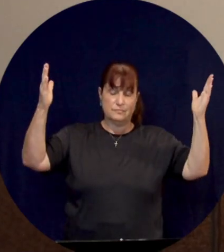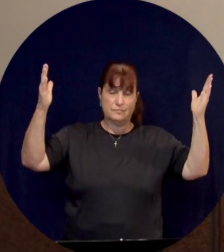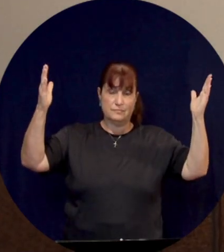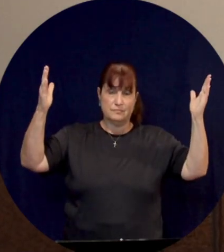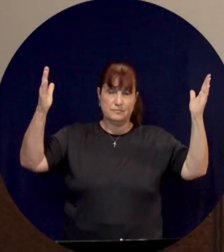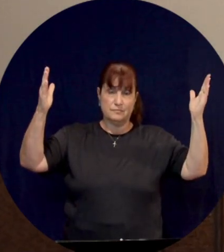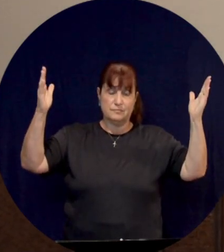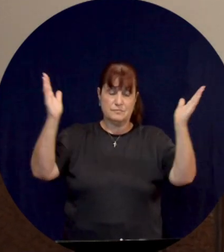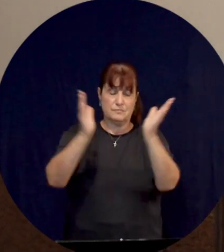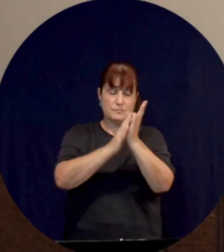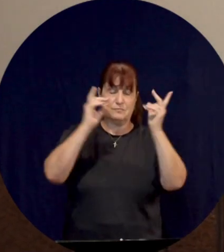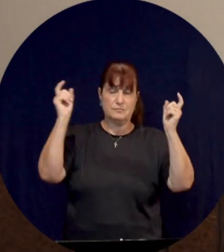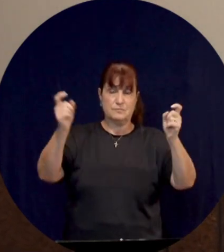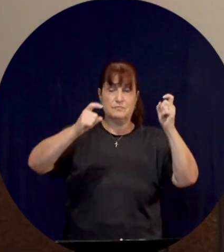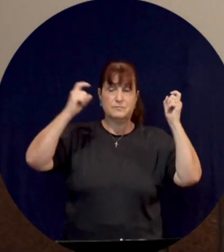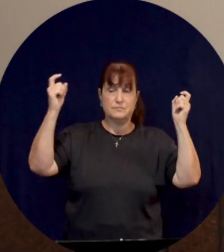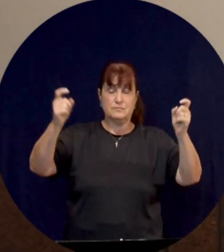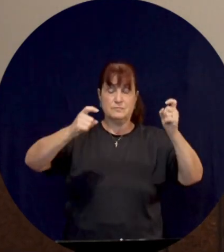alleluia,